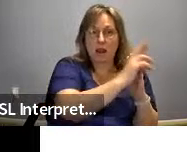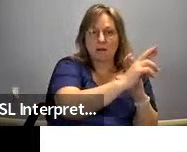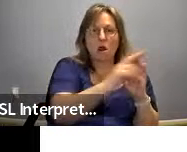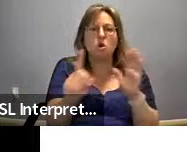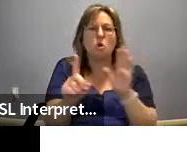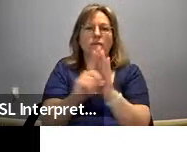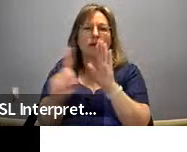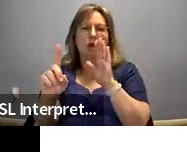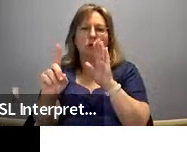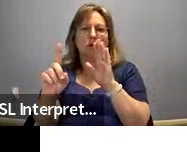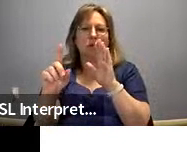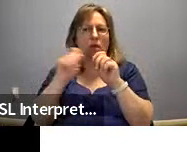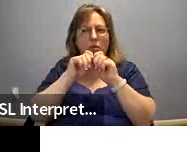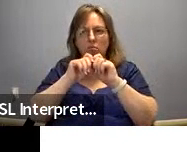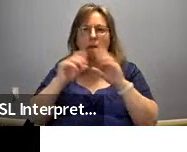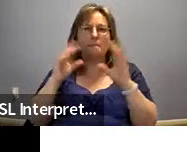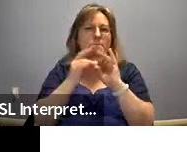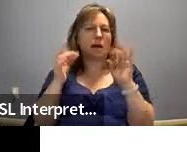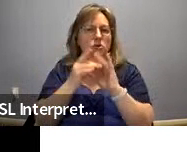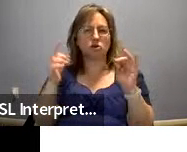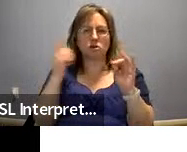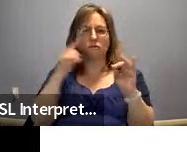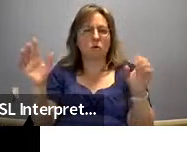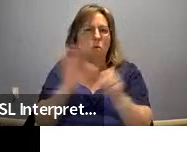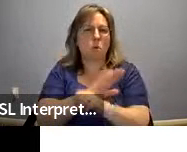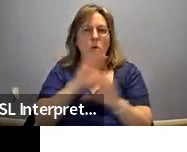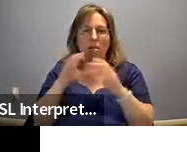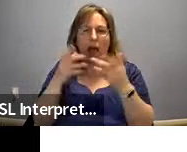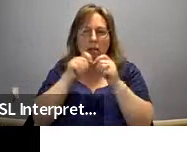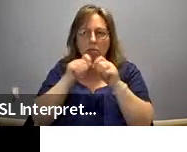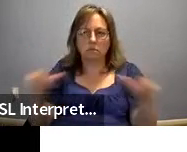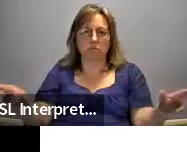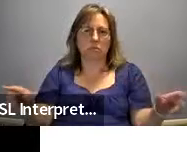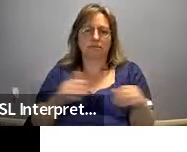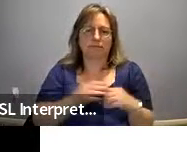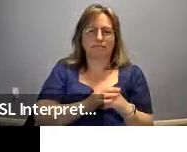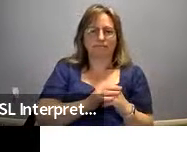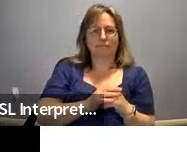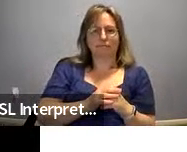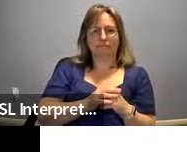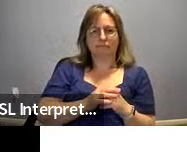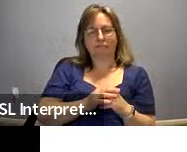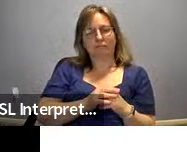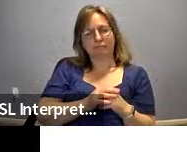class. And then back to messages.